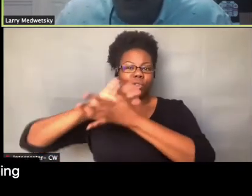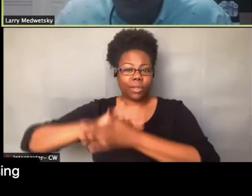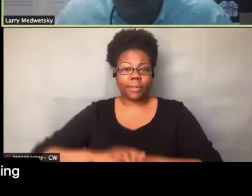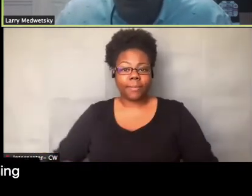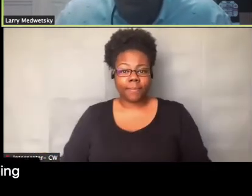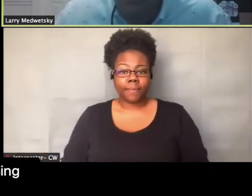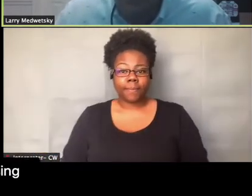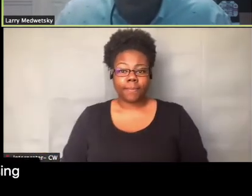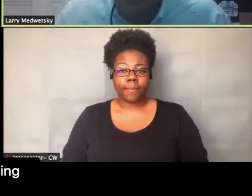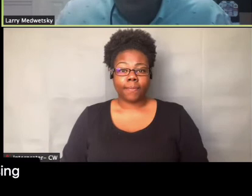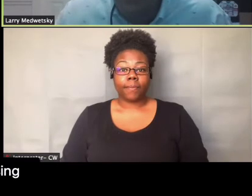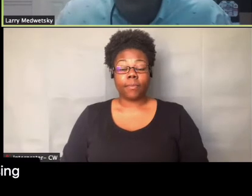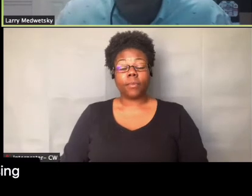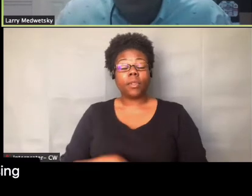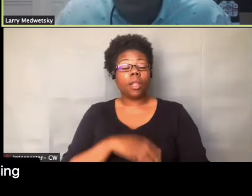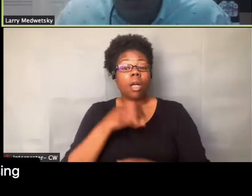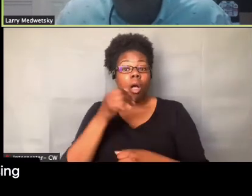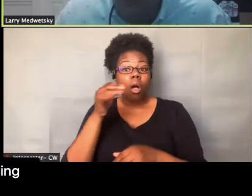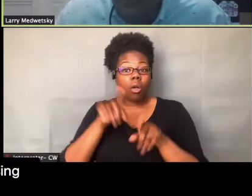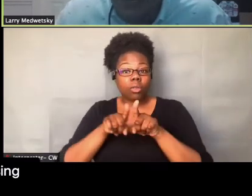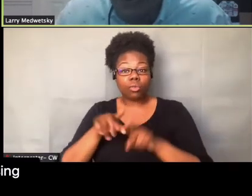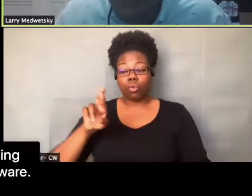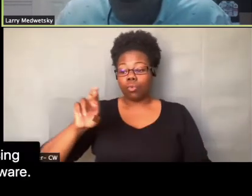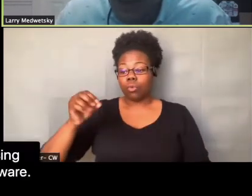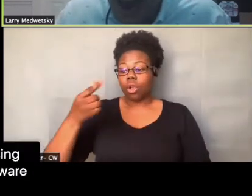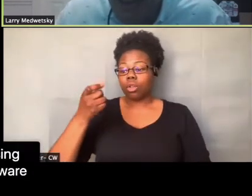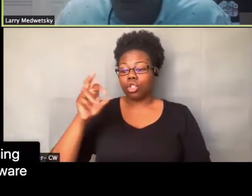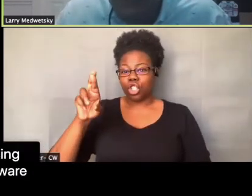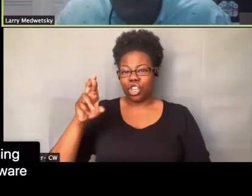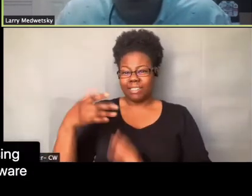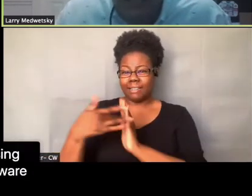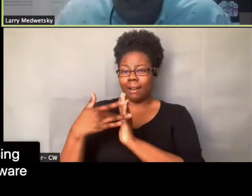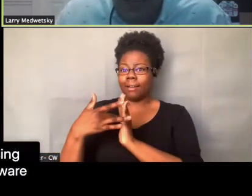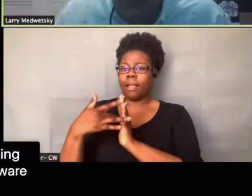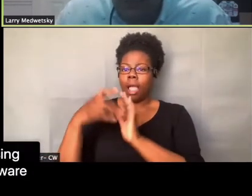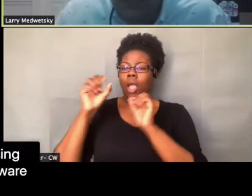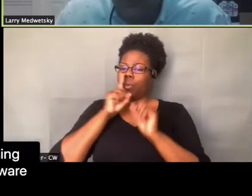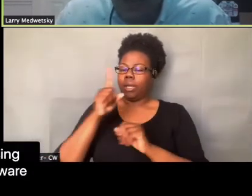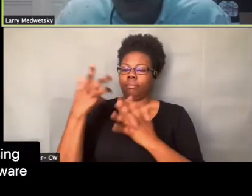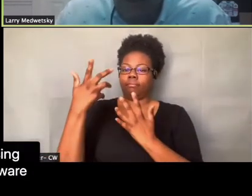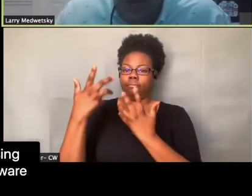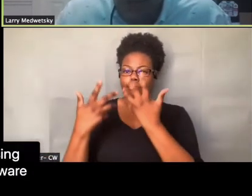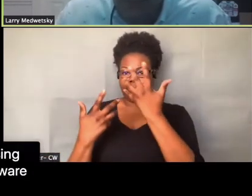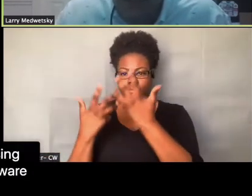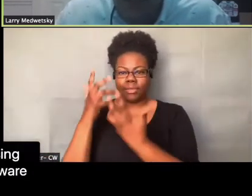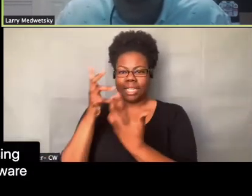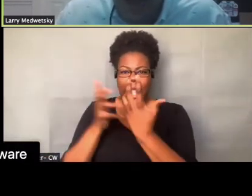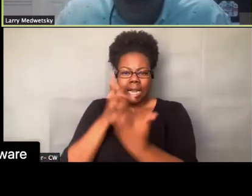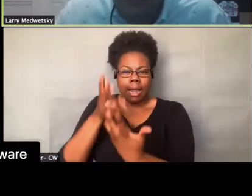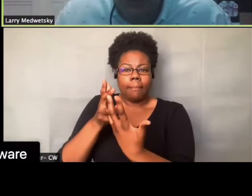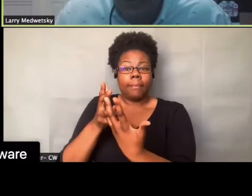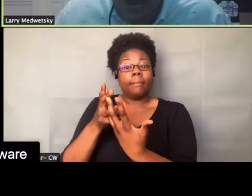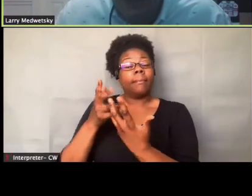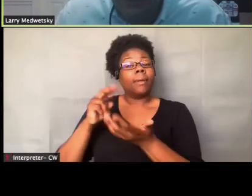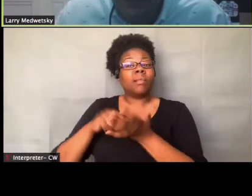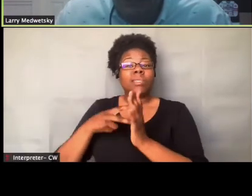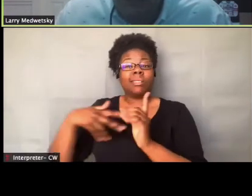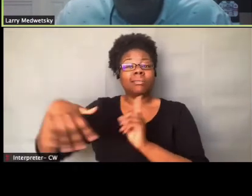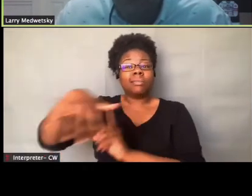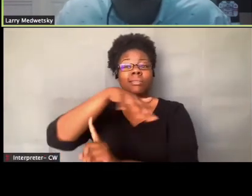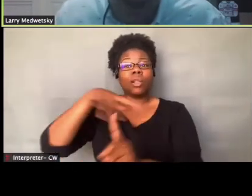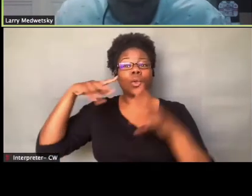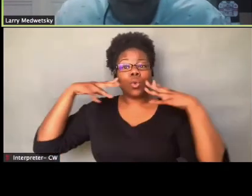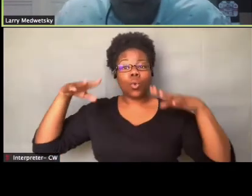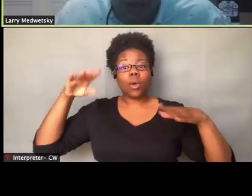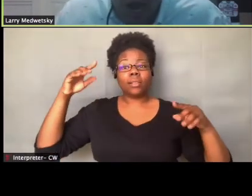can change with the software that continually analyzes the noise levels in the environment. And so the idea is